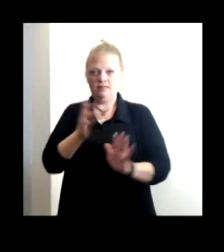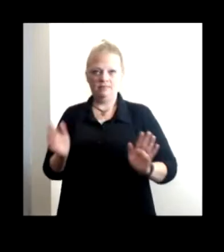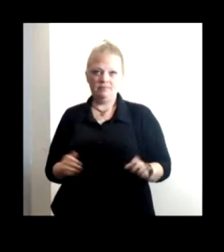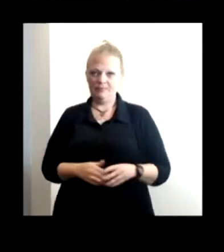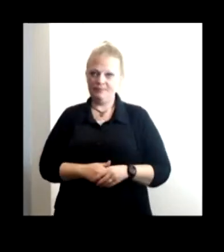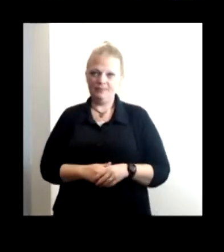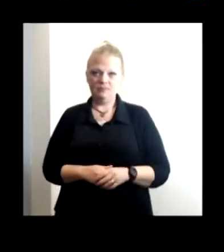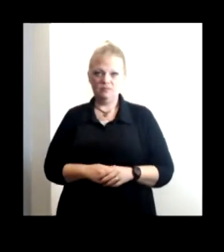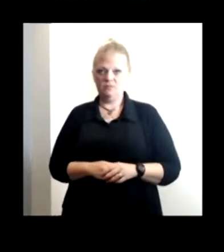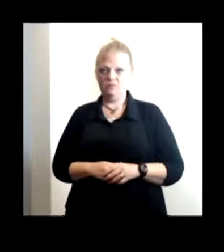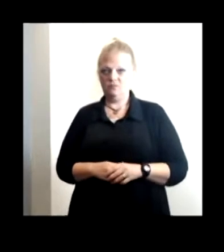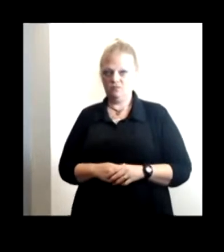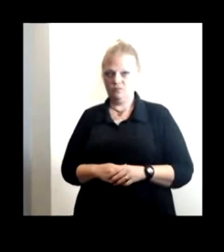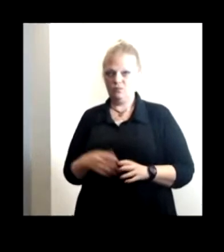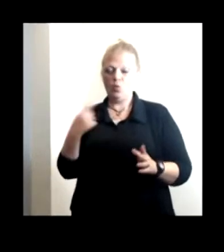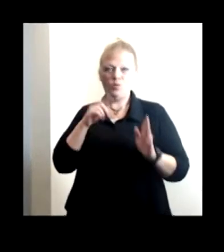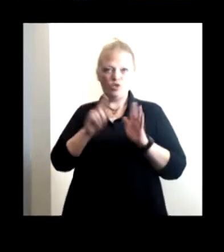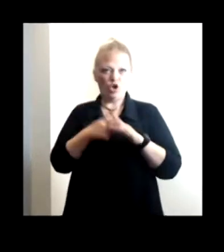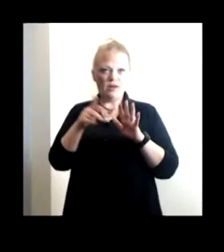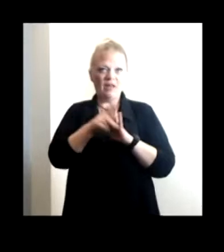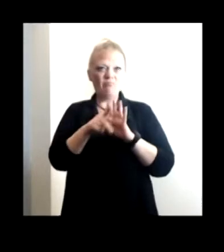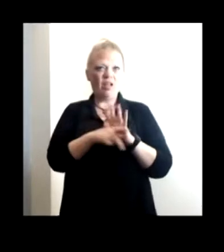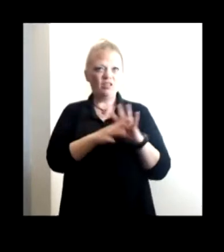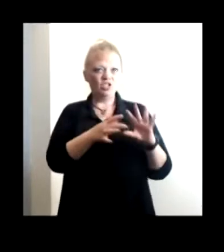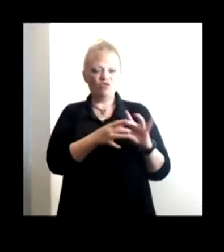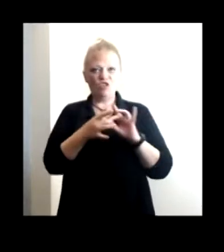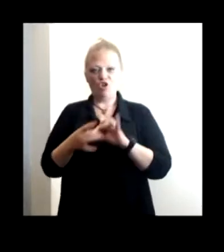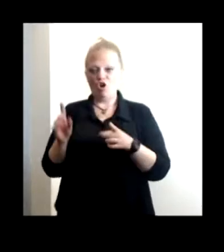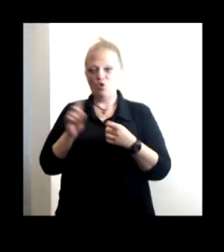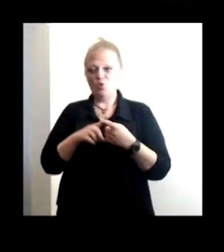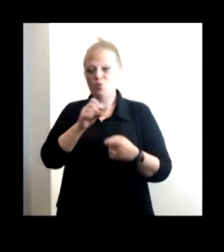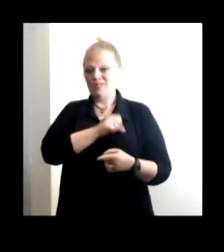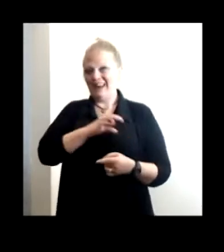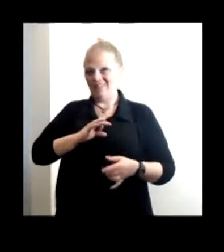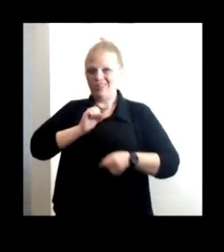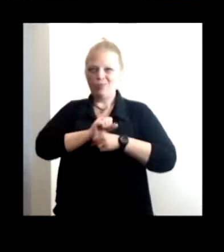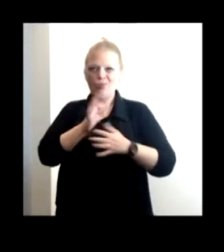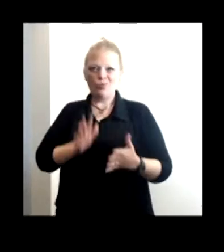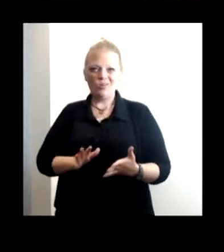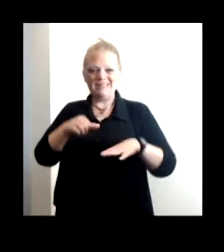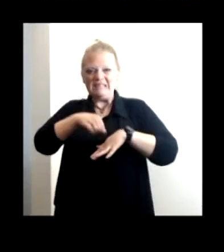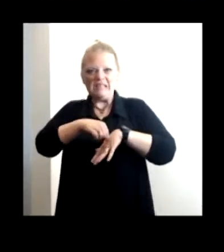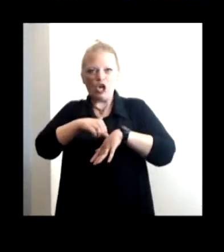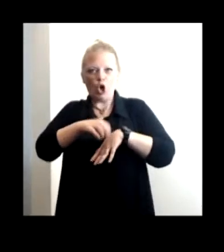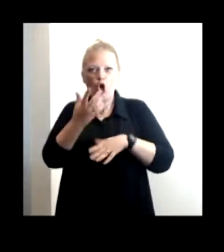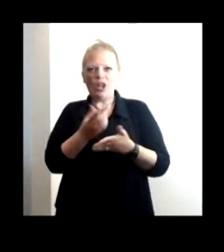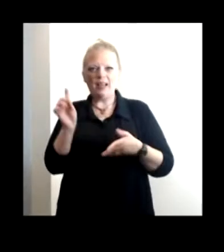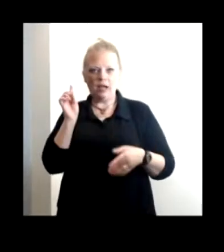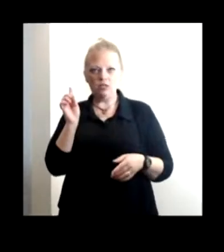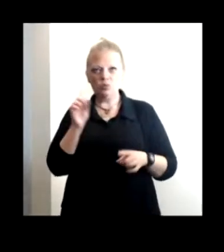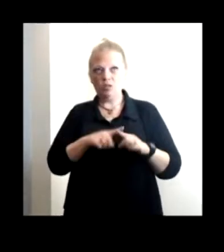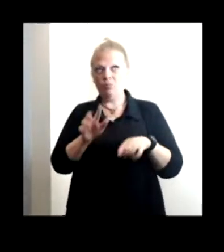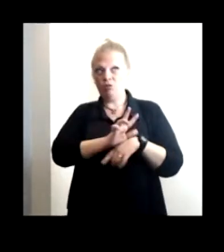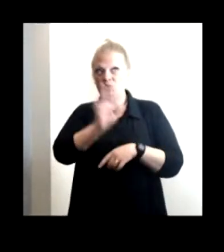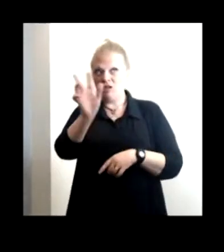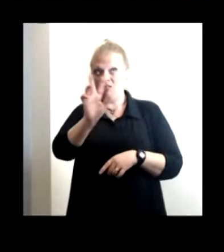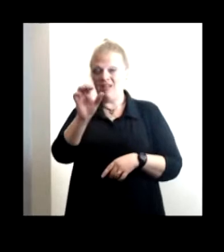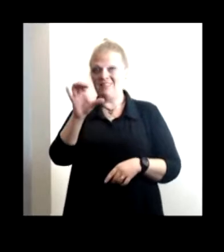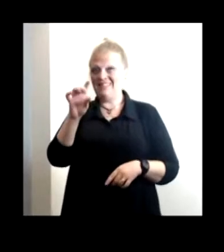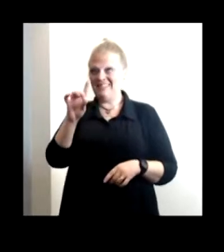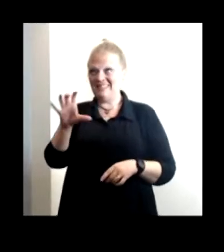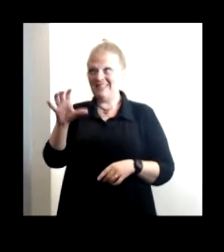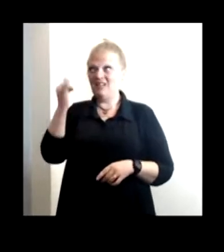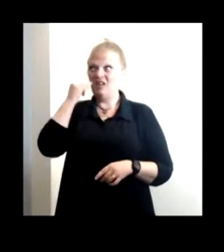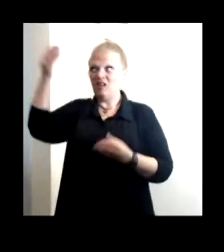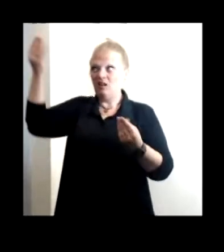status. So we instituted this policy with regards to the employees and the sticker about a week ago, but if at 3 o'clock the CDC recommends